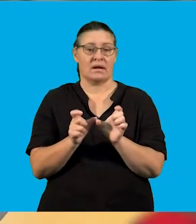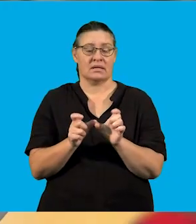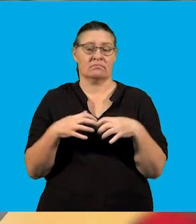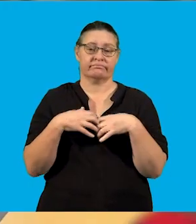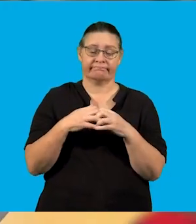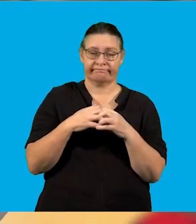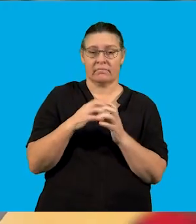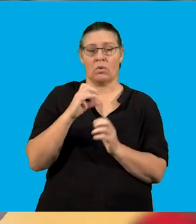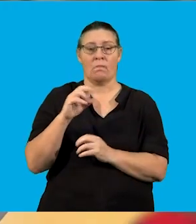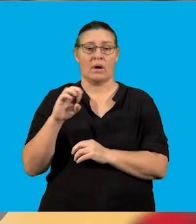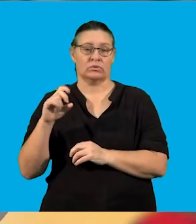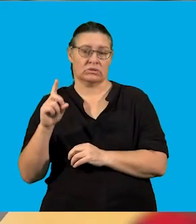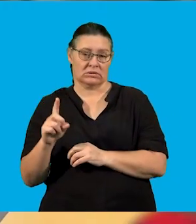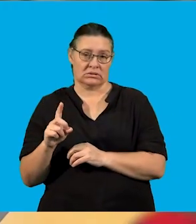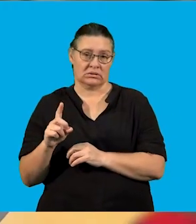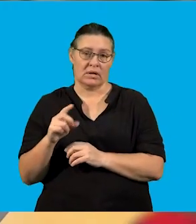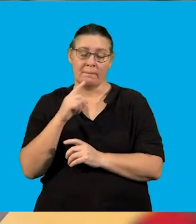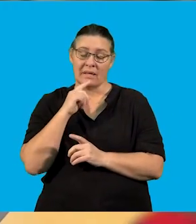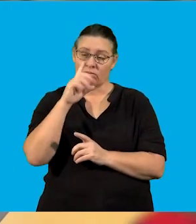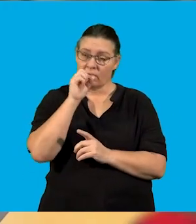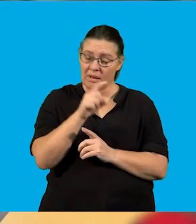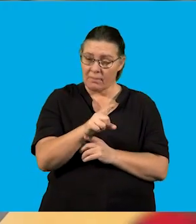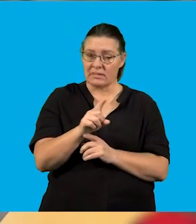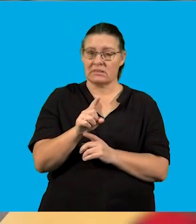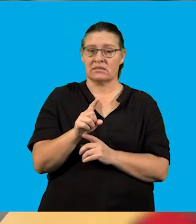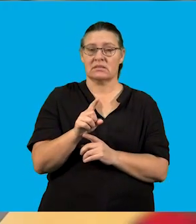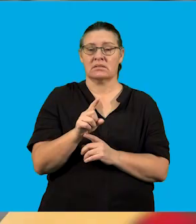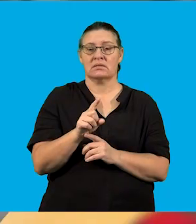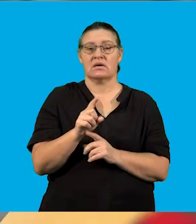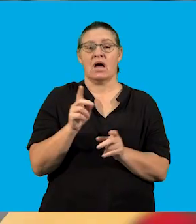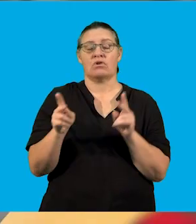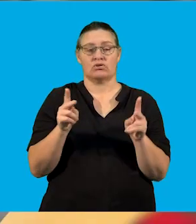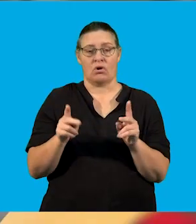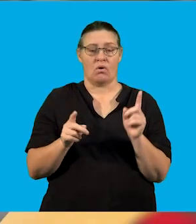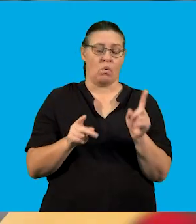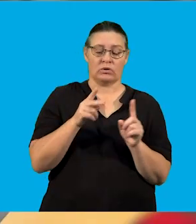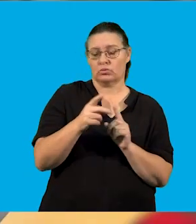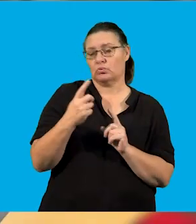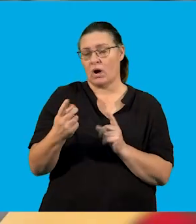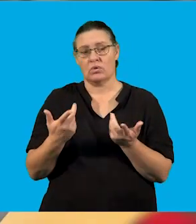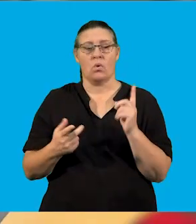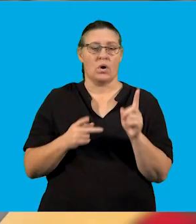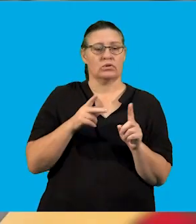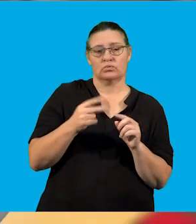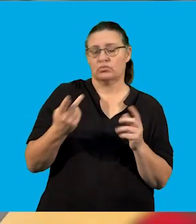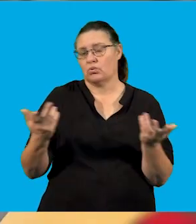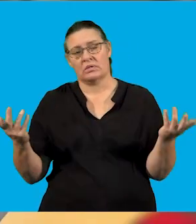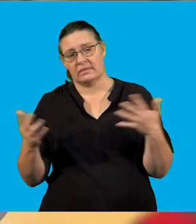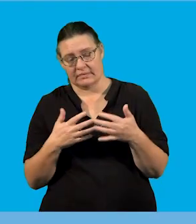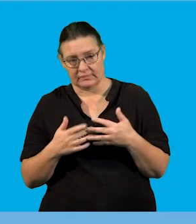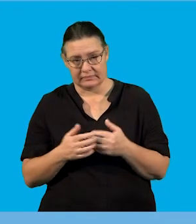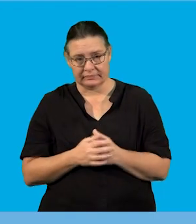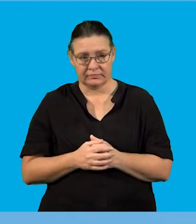elements, combine them, and form a compound. However, remember that they must be in a certain ratio, a fixed ratio for a particular